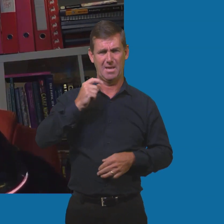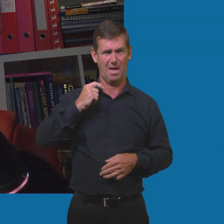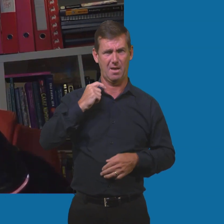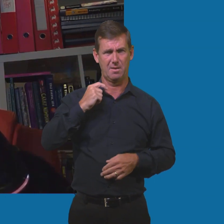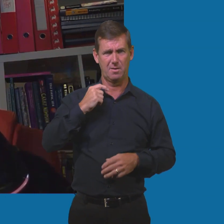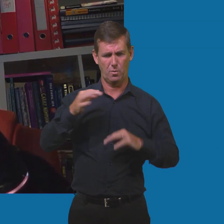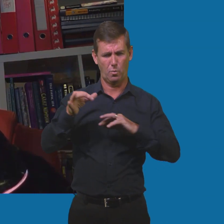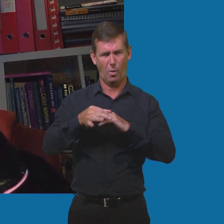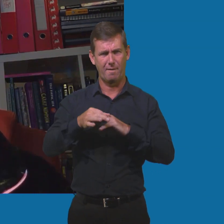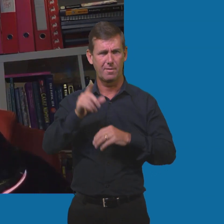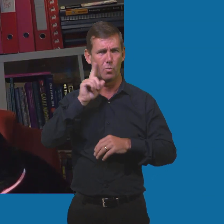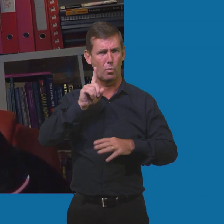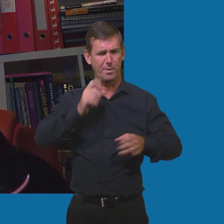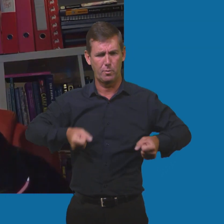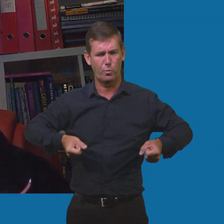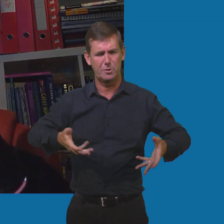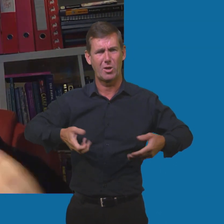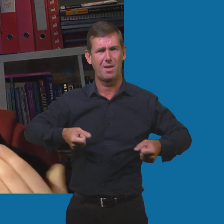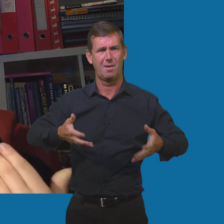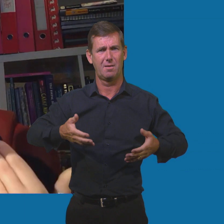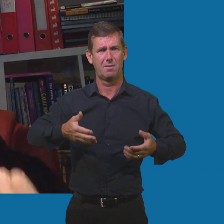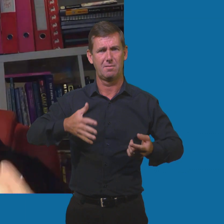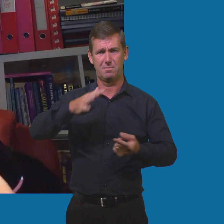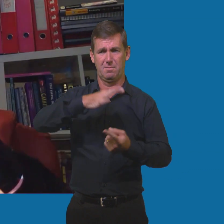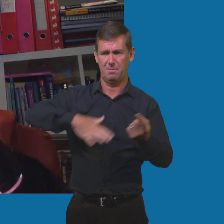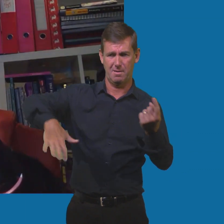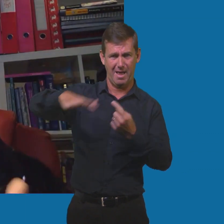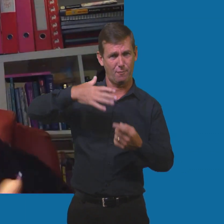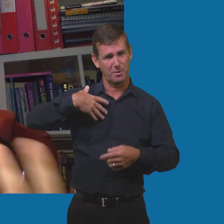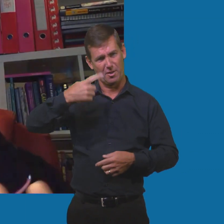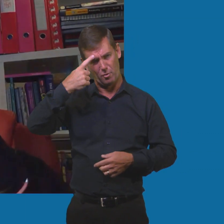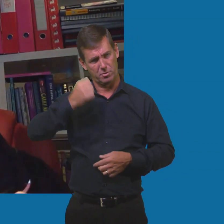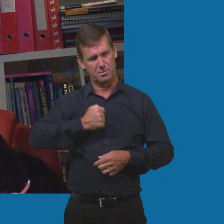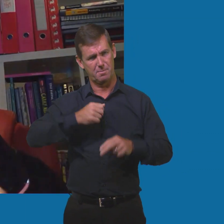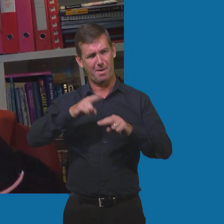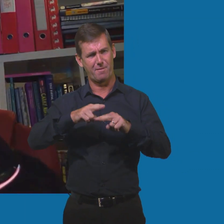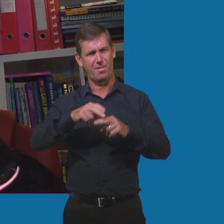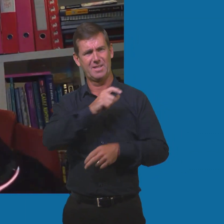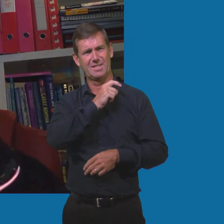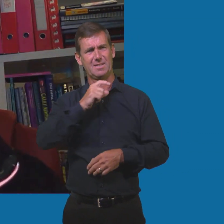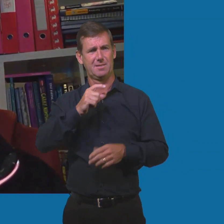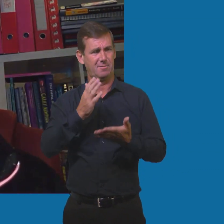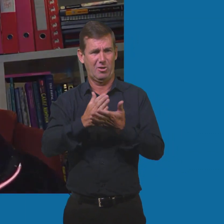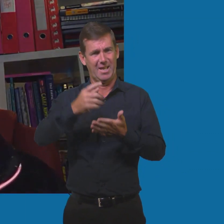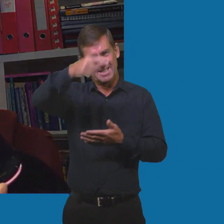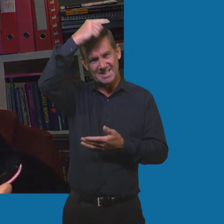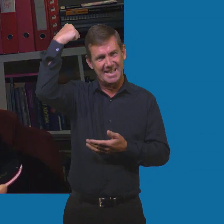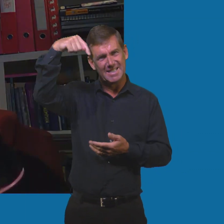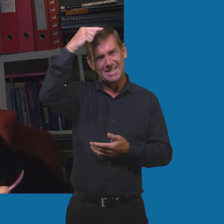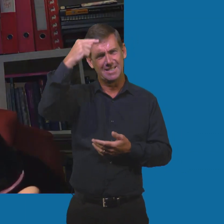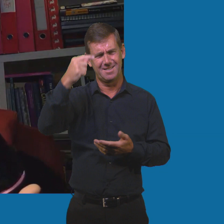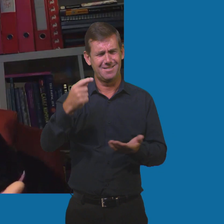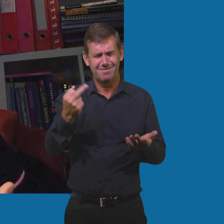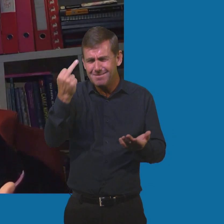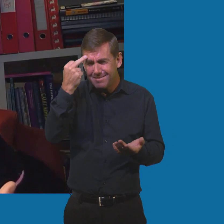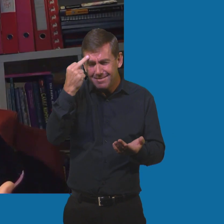wheelchair as his wife. And my God, everyone thought he was actually a saint. It was just ridiculous. So I